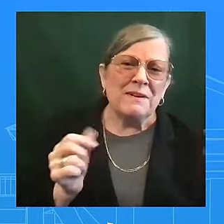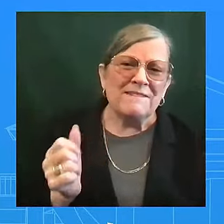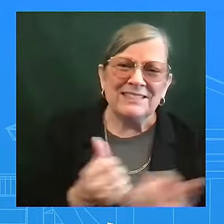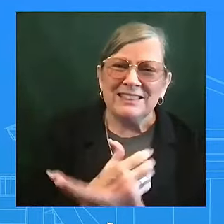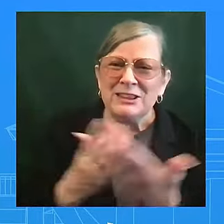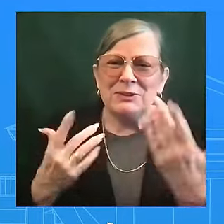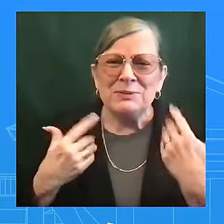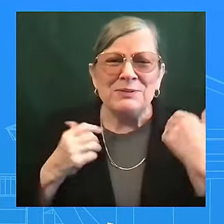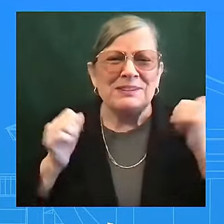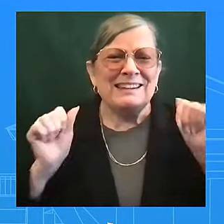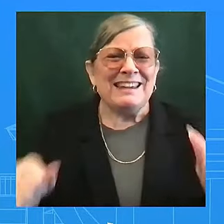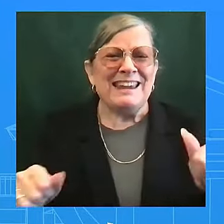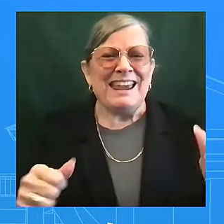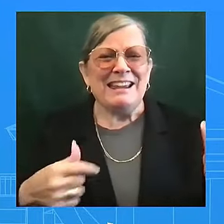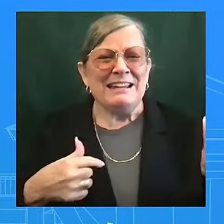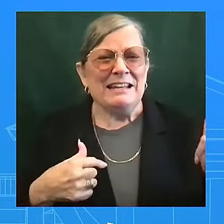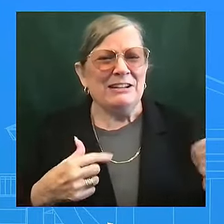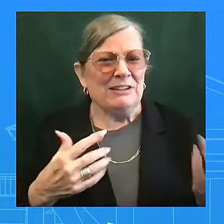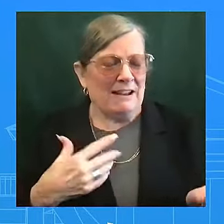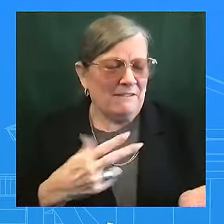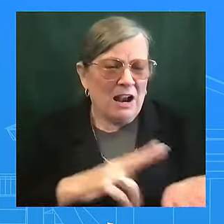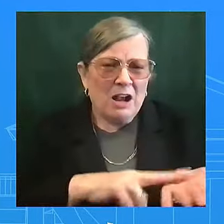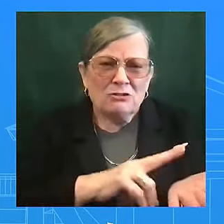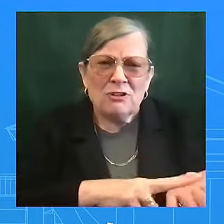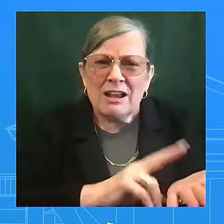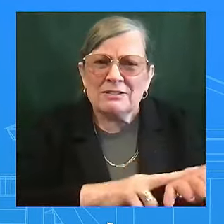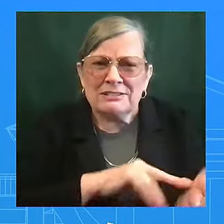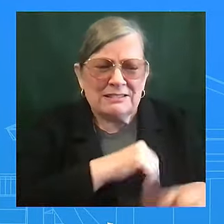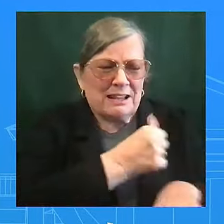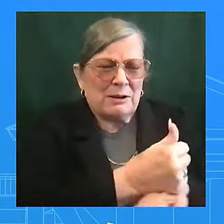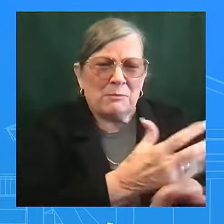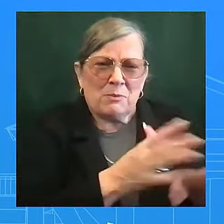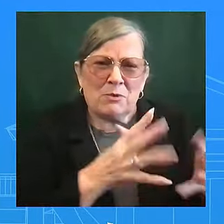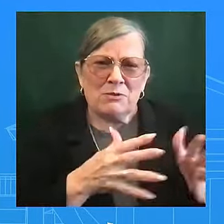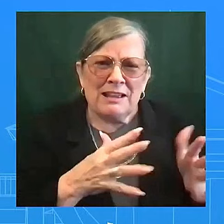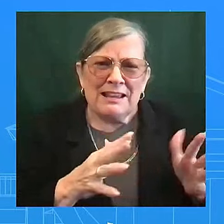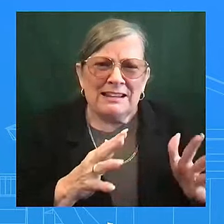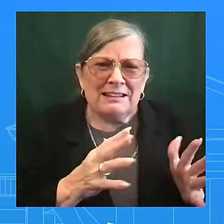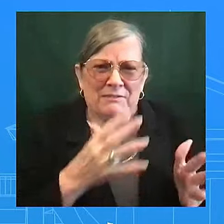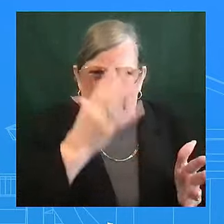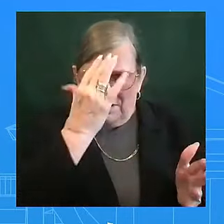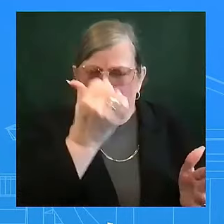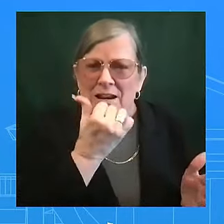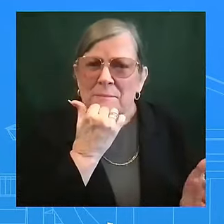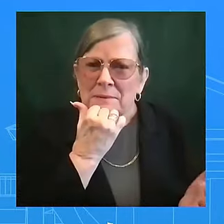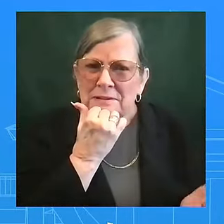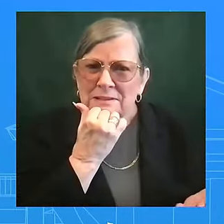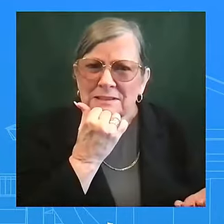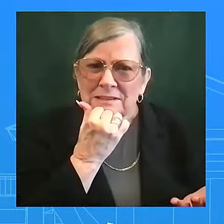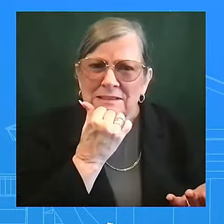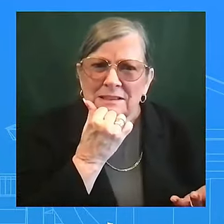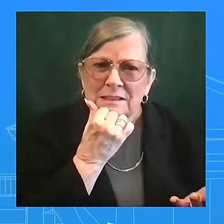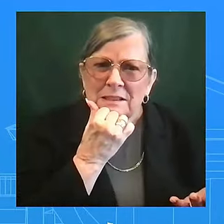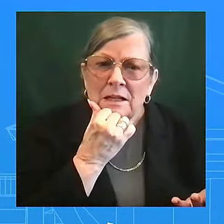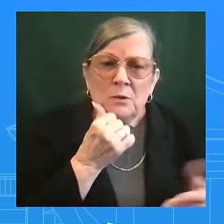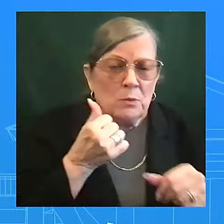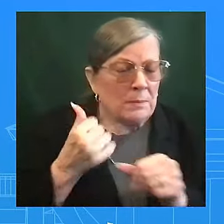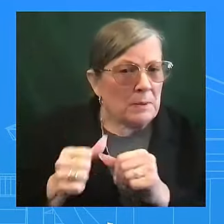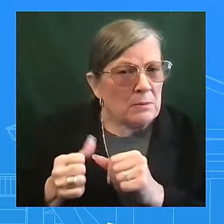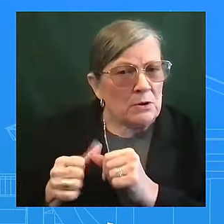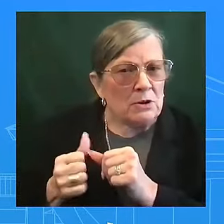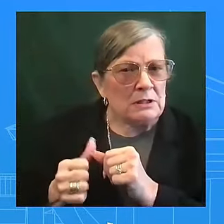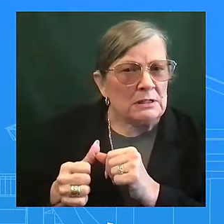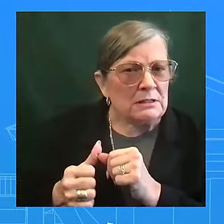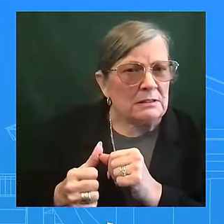the hostages that are being held by Hamas. We cannot forget that the murder of the six hostages by Hamas and